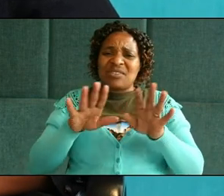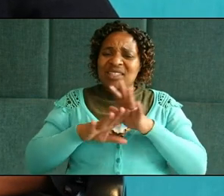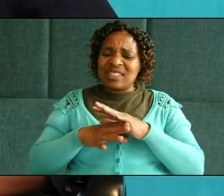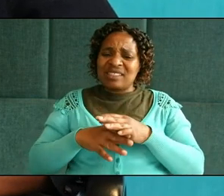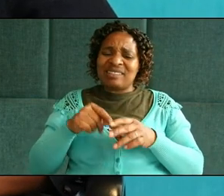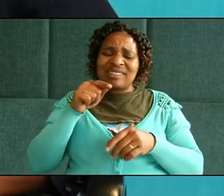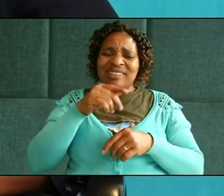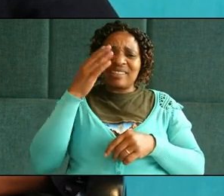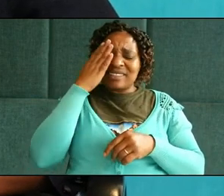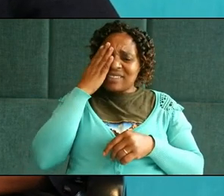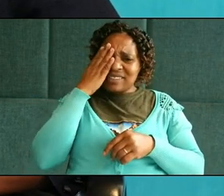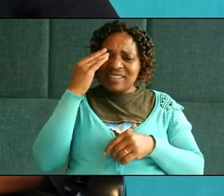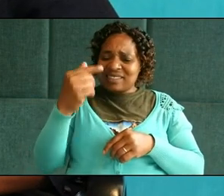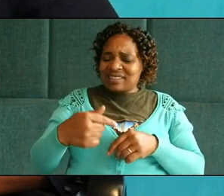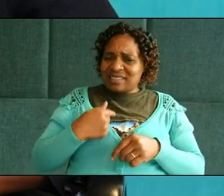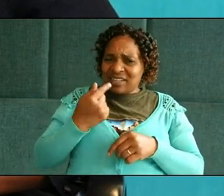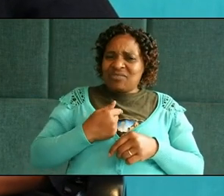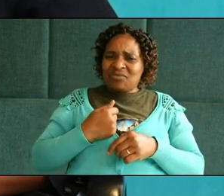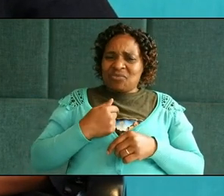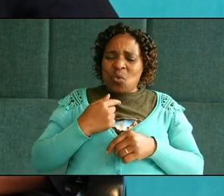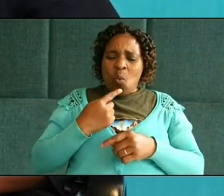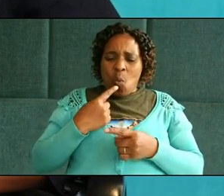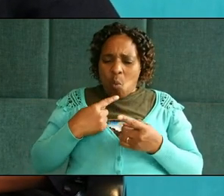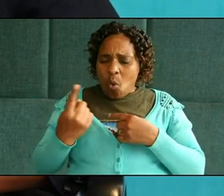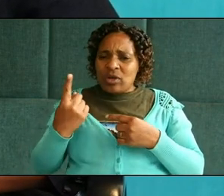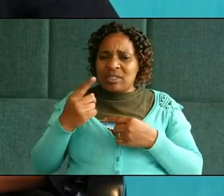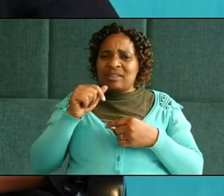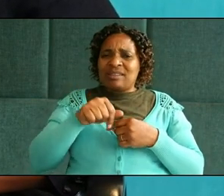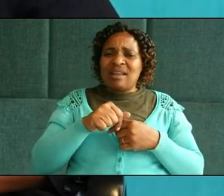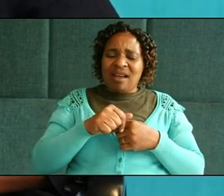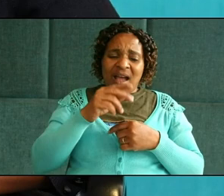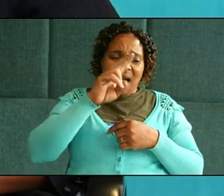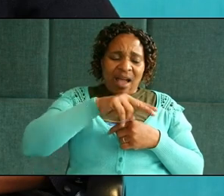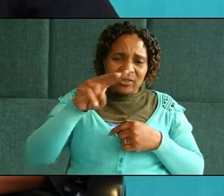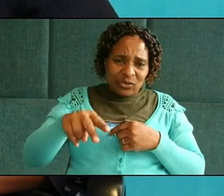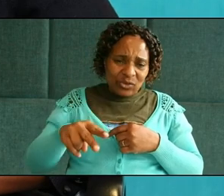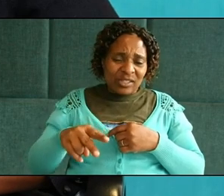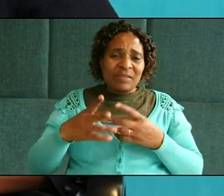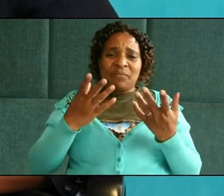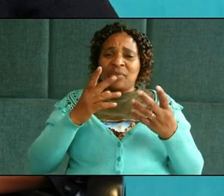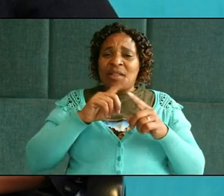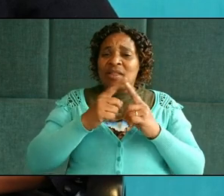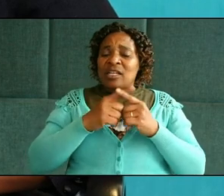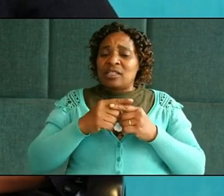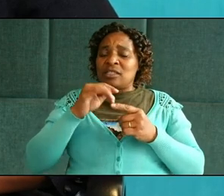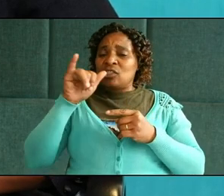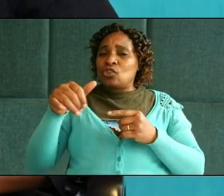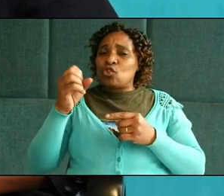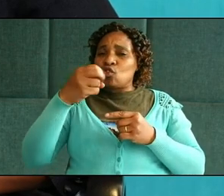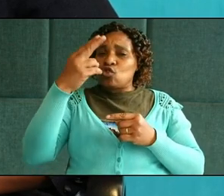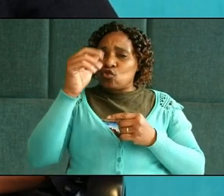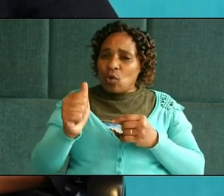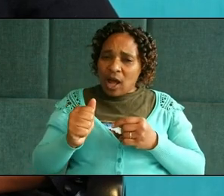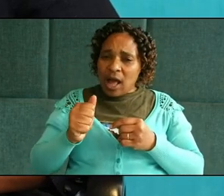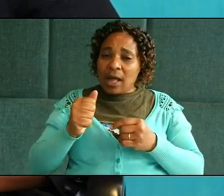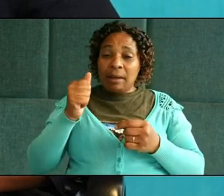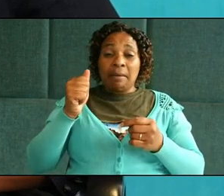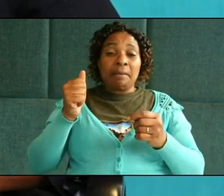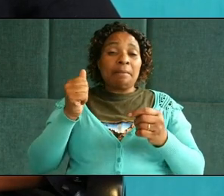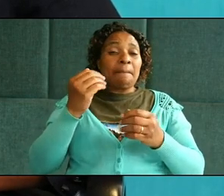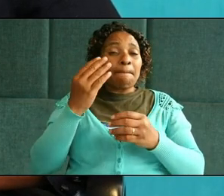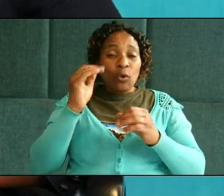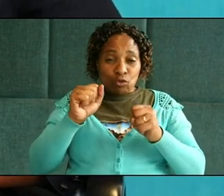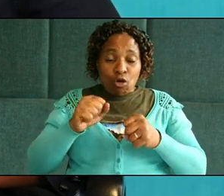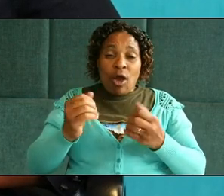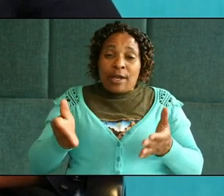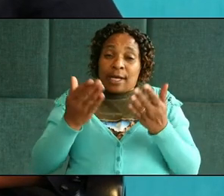Israelites' self-defeating attitude led to defeat. Joshua's courageous faithfulness brought God-powered